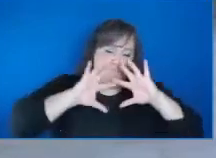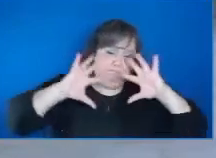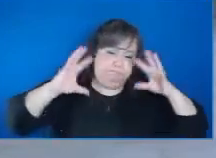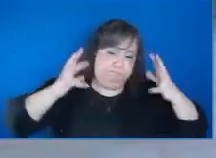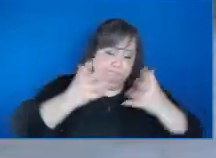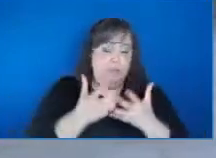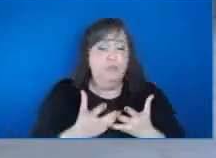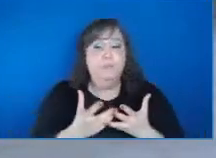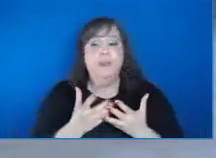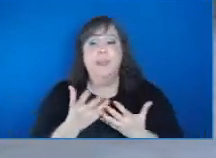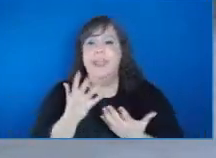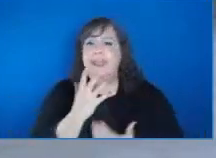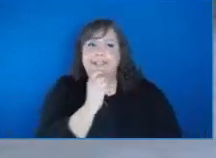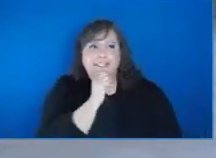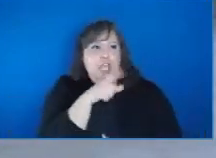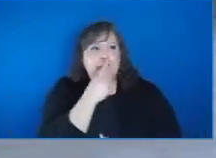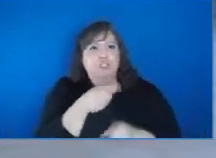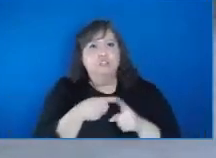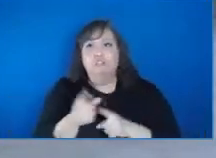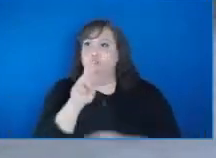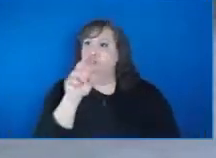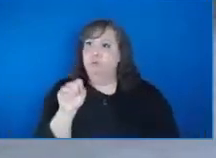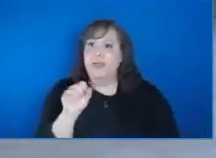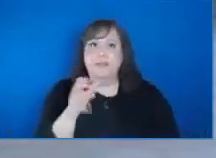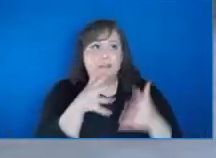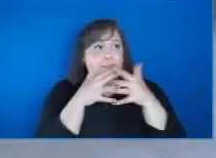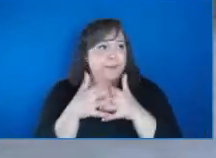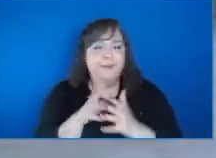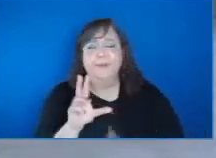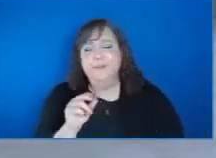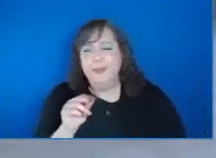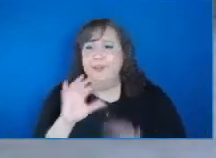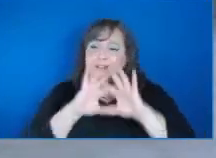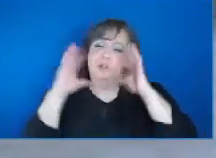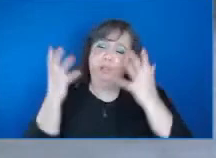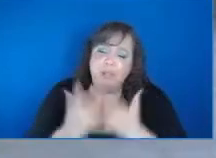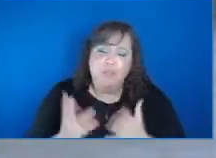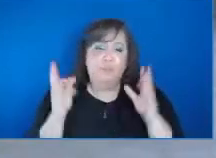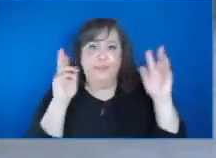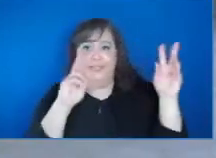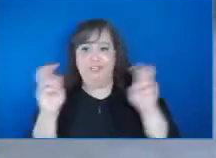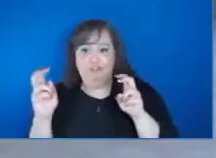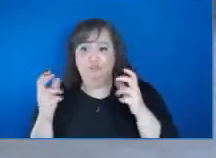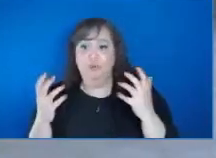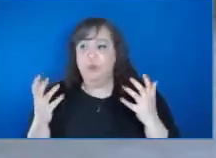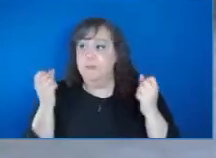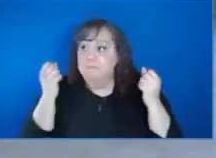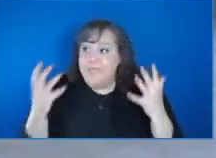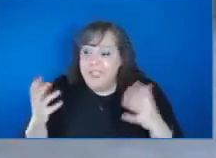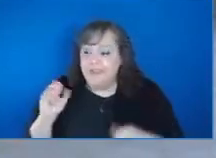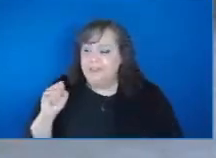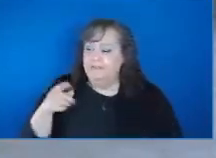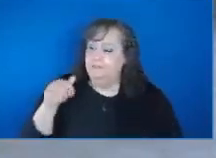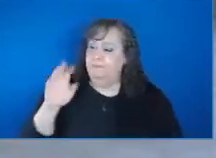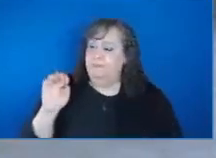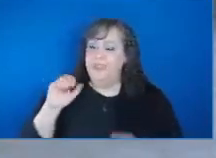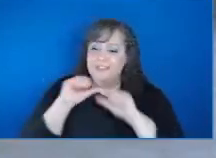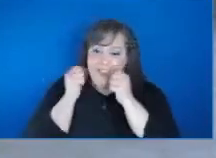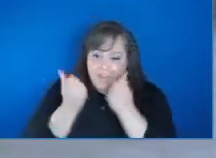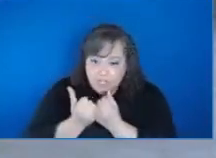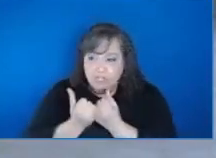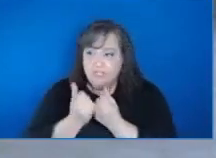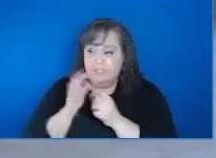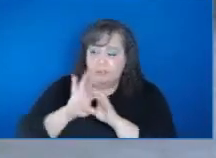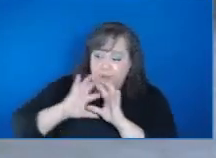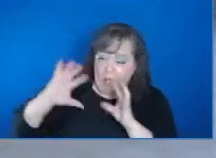is a global issue, and there are many space agencies and others around the world that all work together to